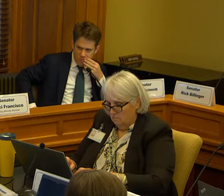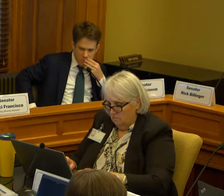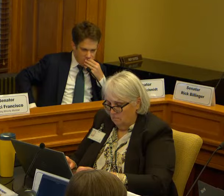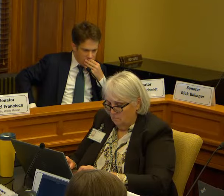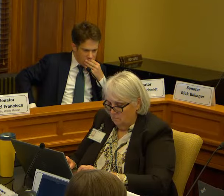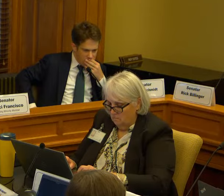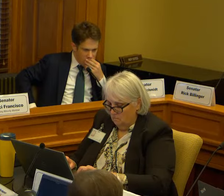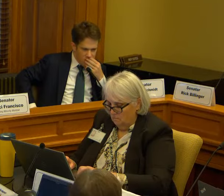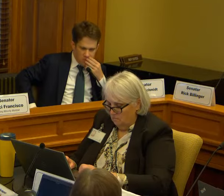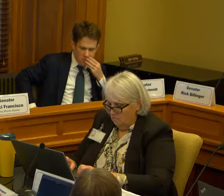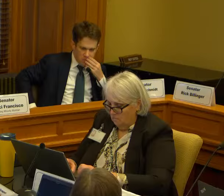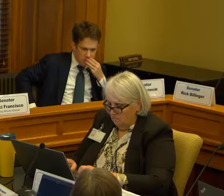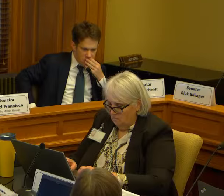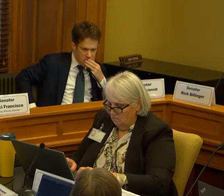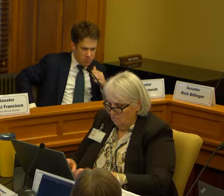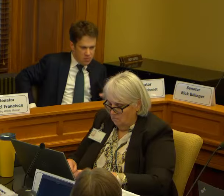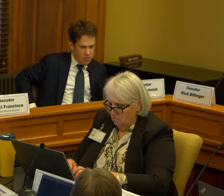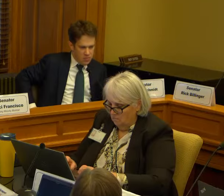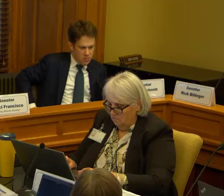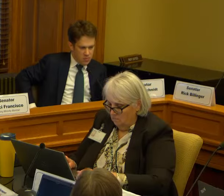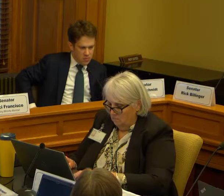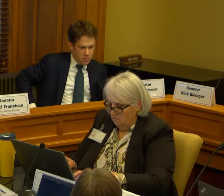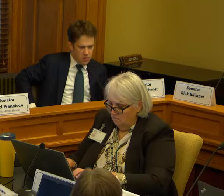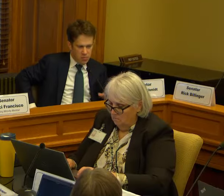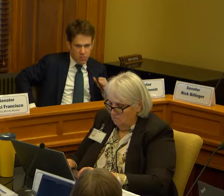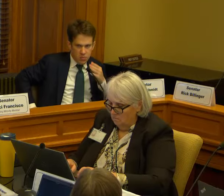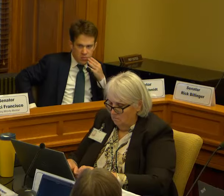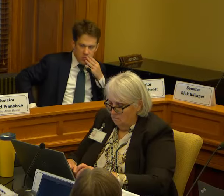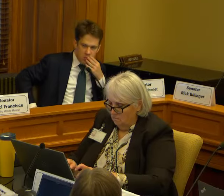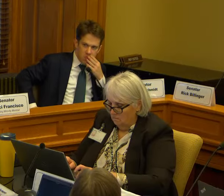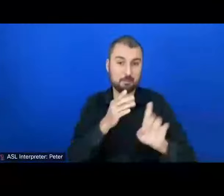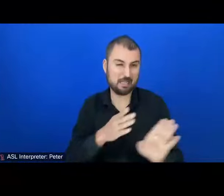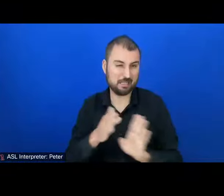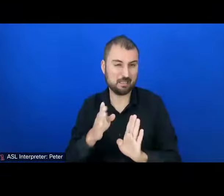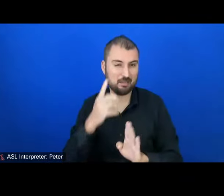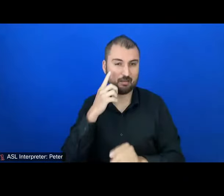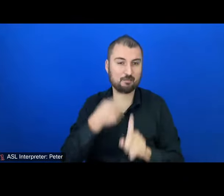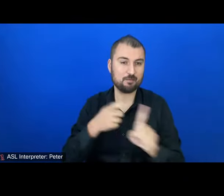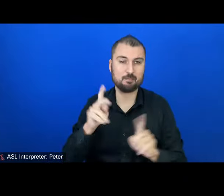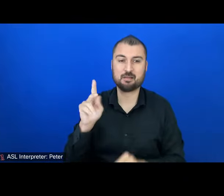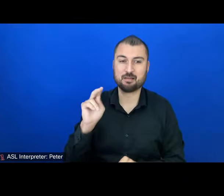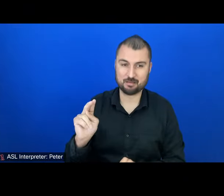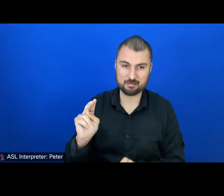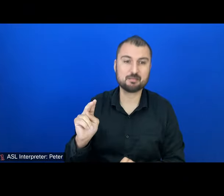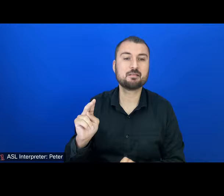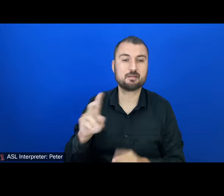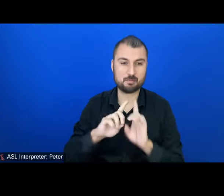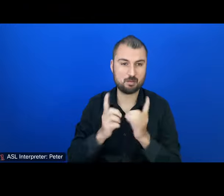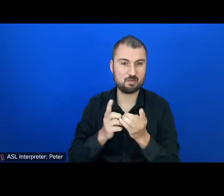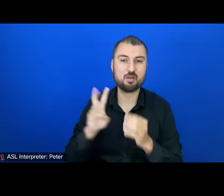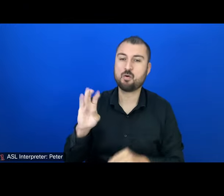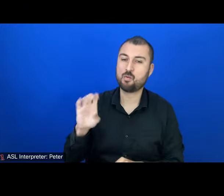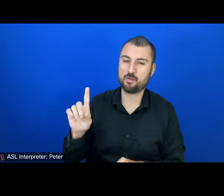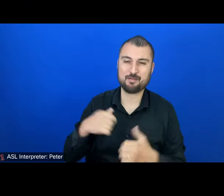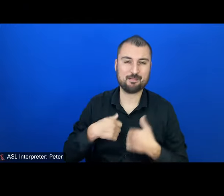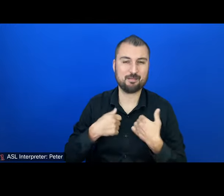for the 5-year capital improvement plan from the Kansas Department of Wildlife and Parks. Do I have a